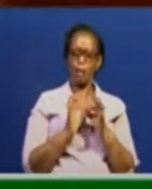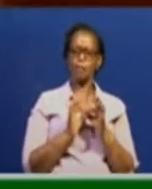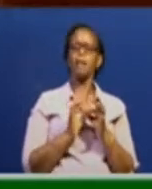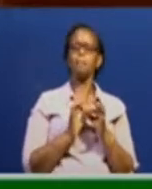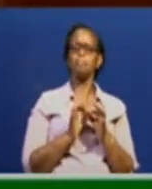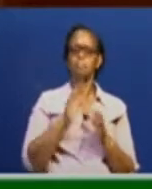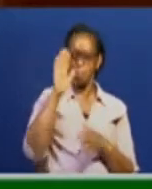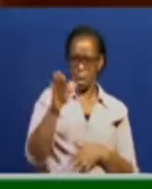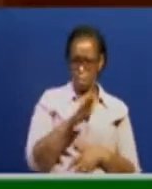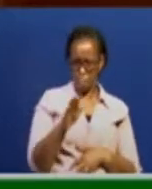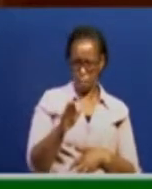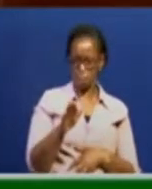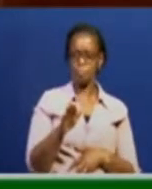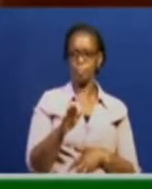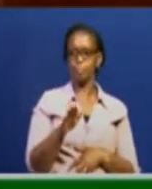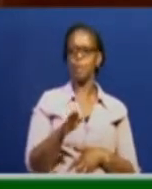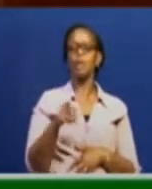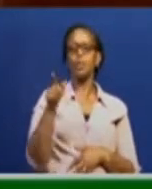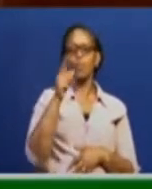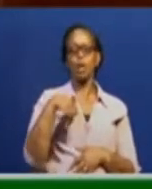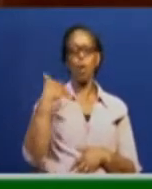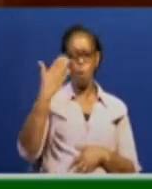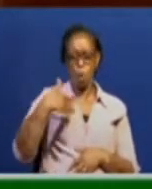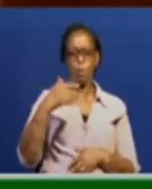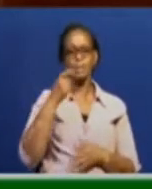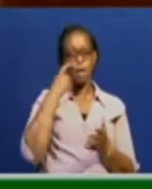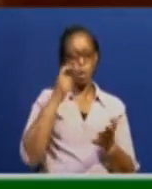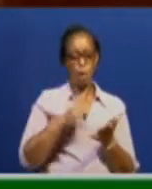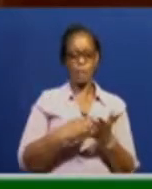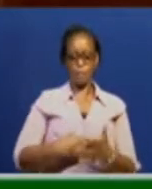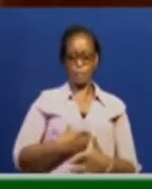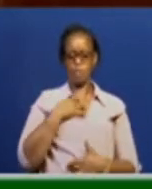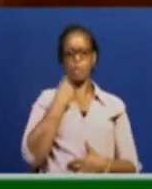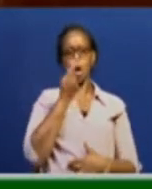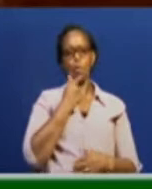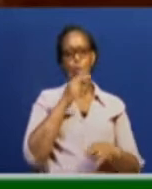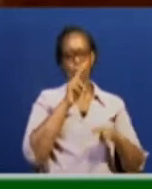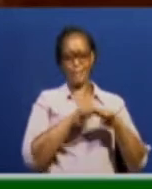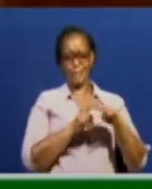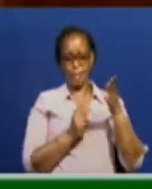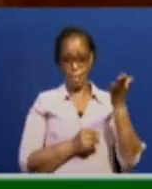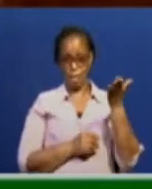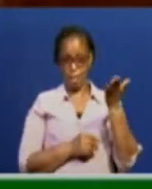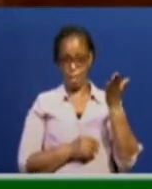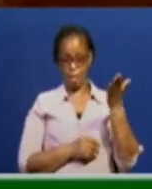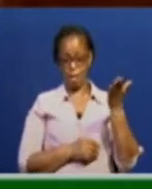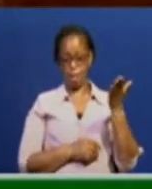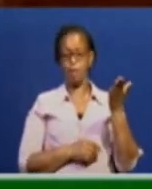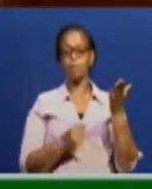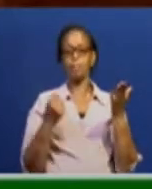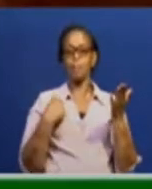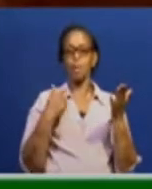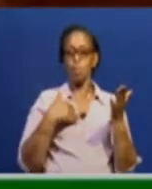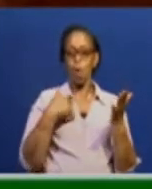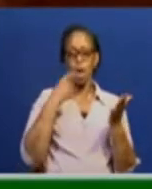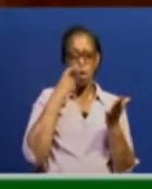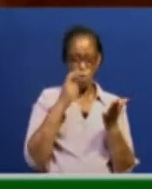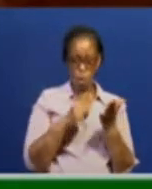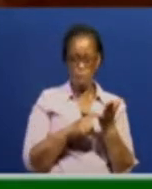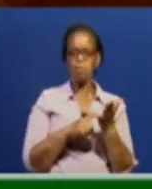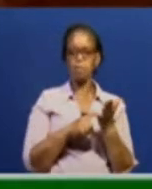invited guests seated in our galleries. I therefore wish to recognize the following guests who are seated in the Speaker's